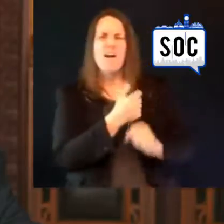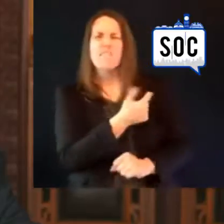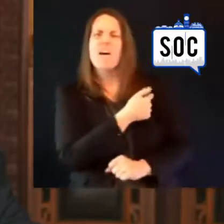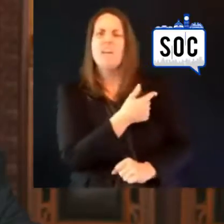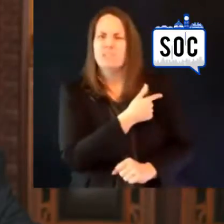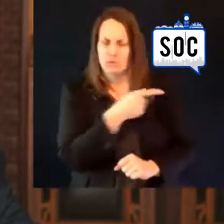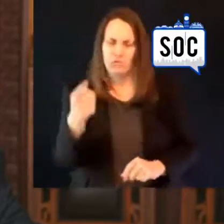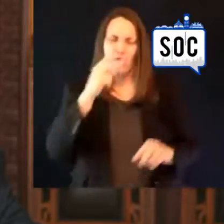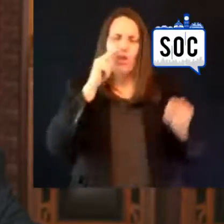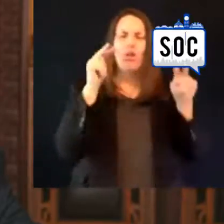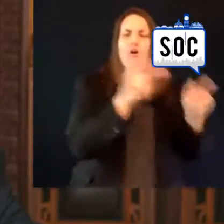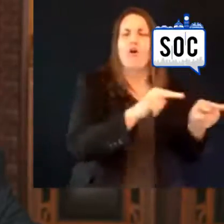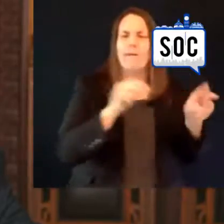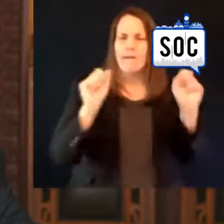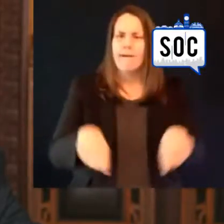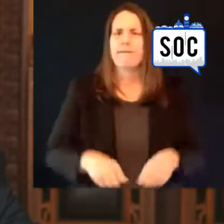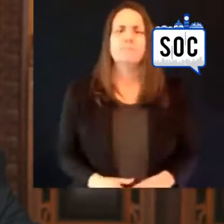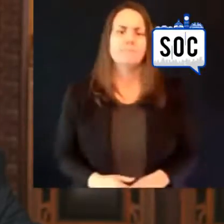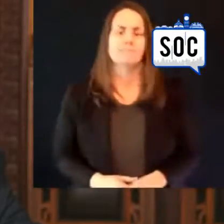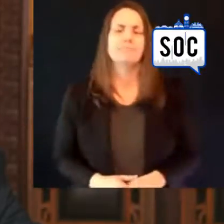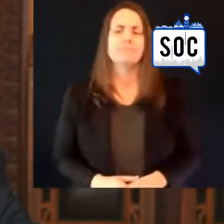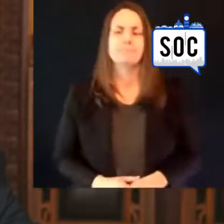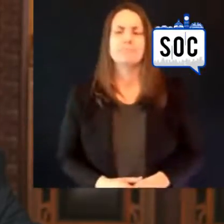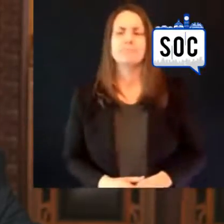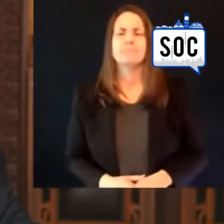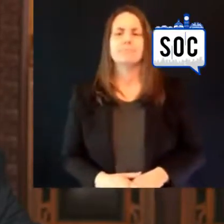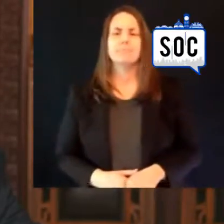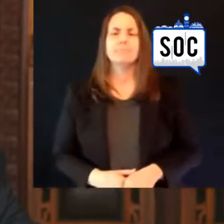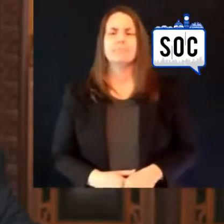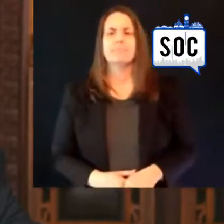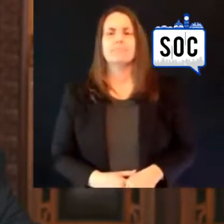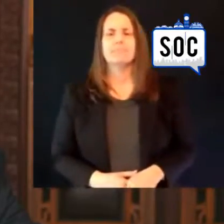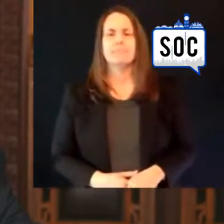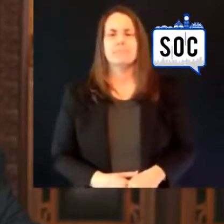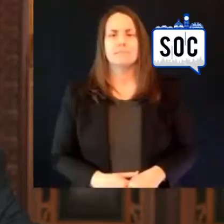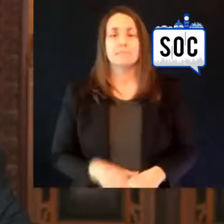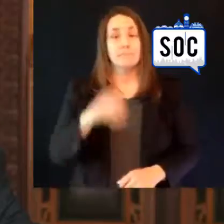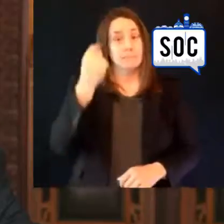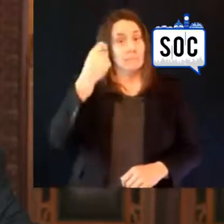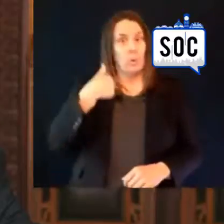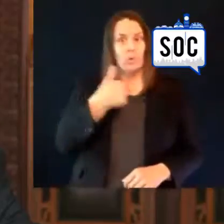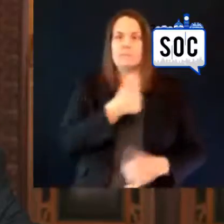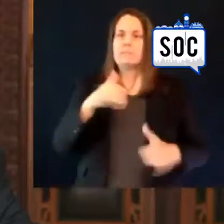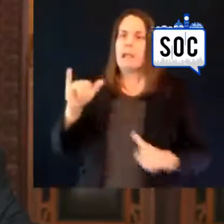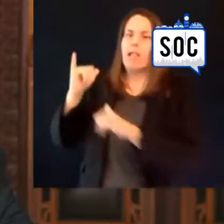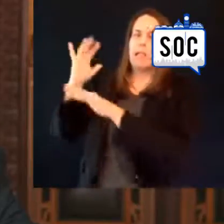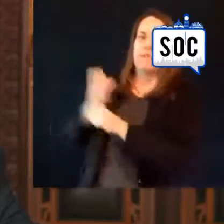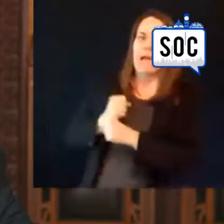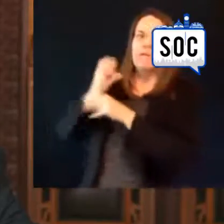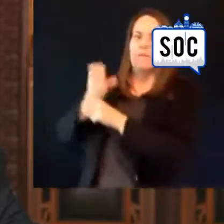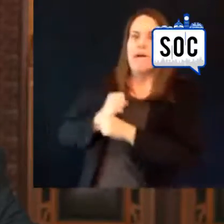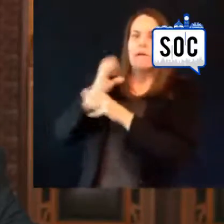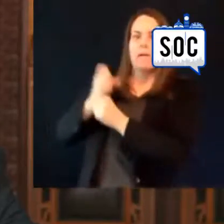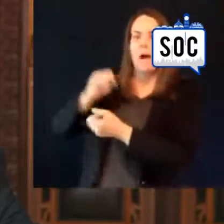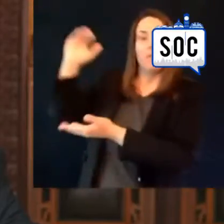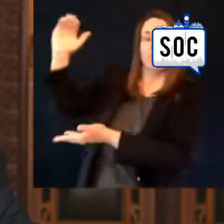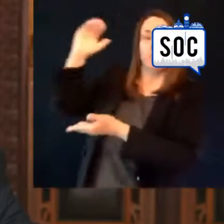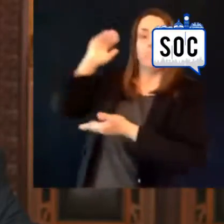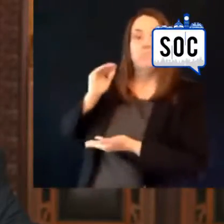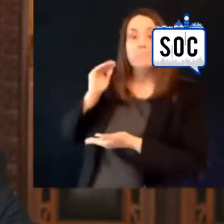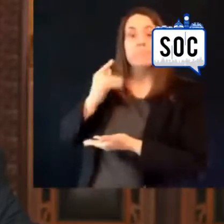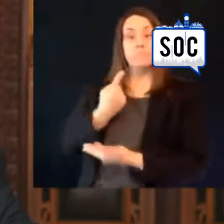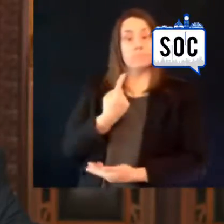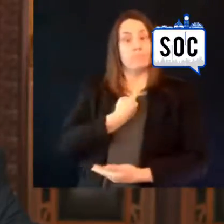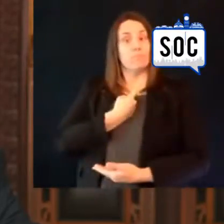still limited, so please be patient and be kind to our vaccine providers. Believe me, they want to get you